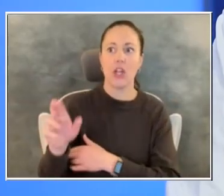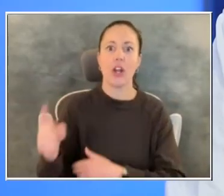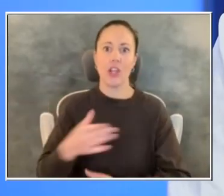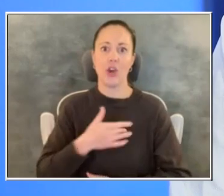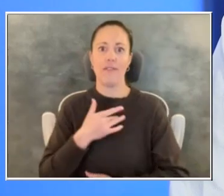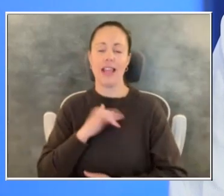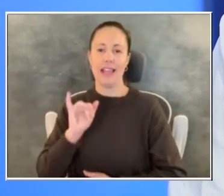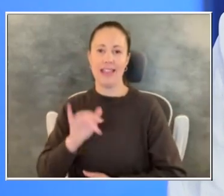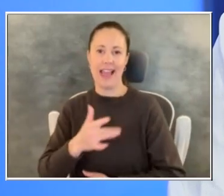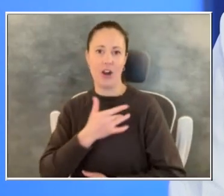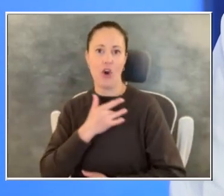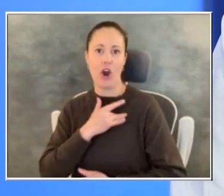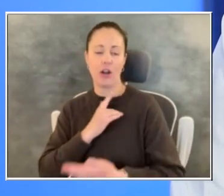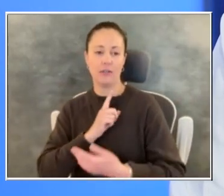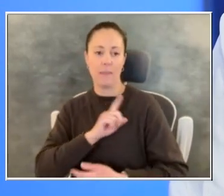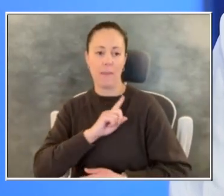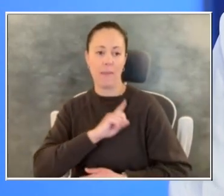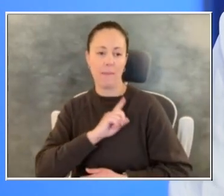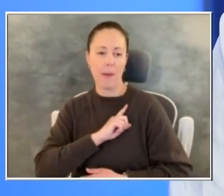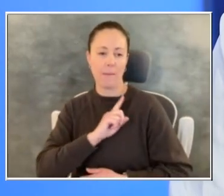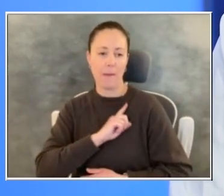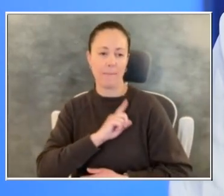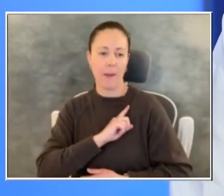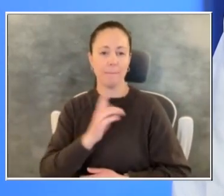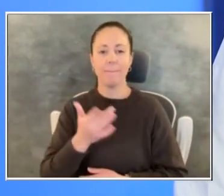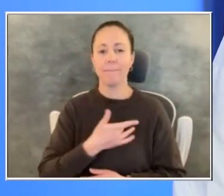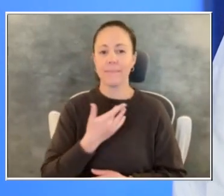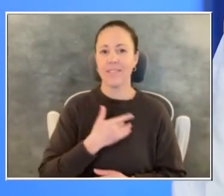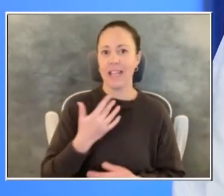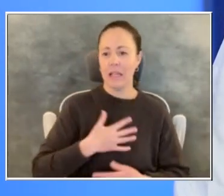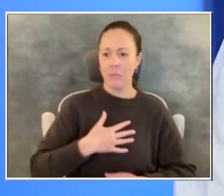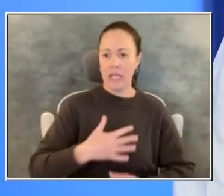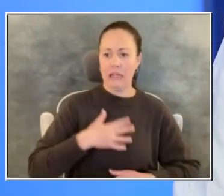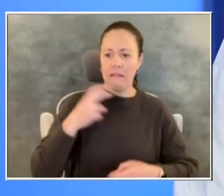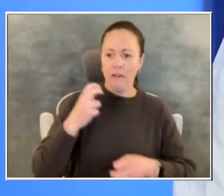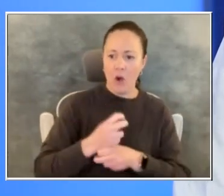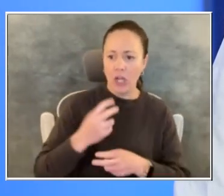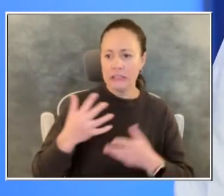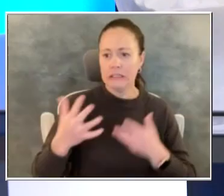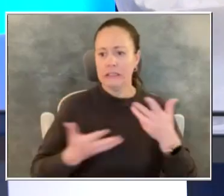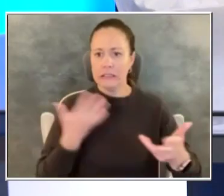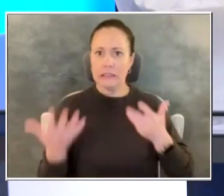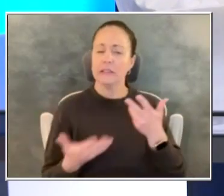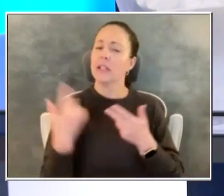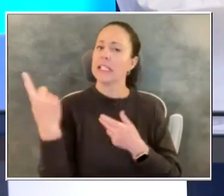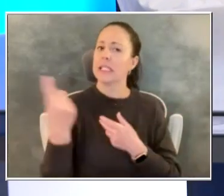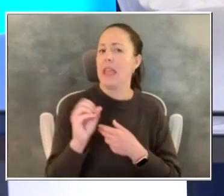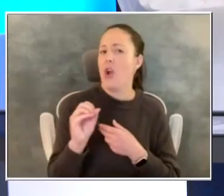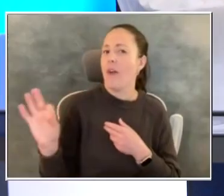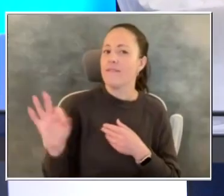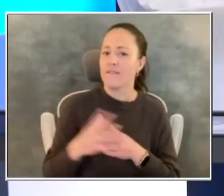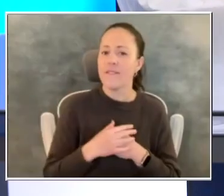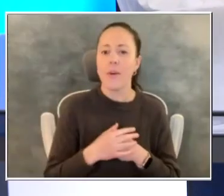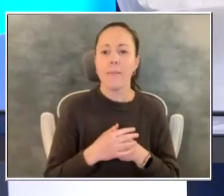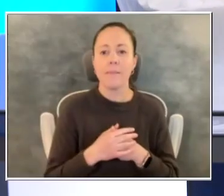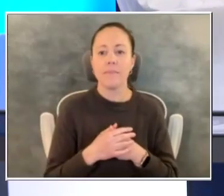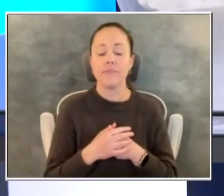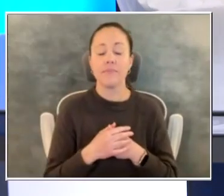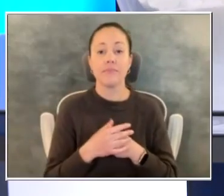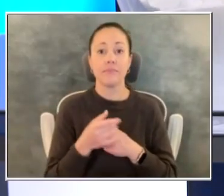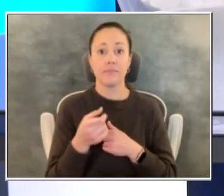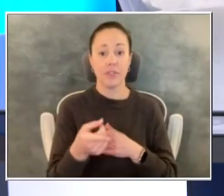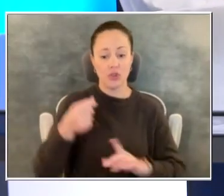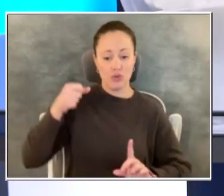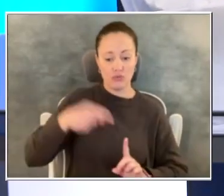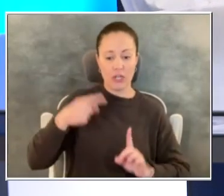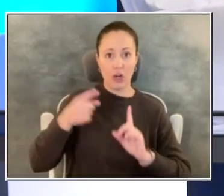feeling, you know, shortness of breath, something's not right. How do you know the difference between it being triggered by a